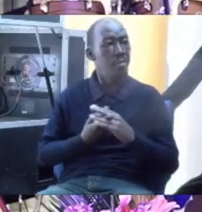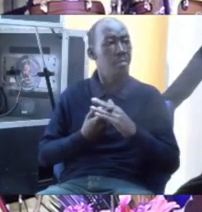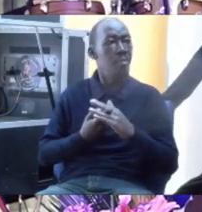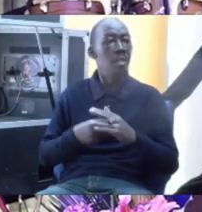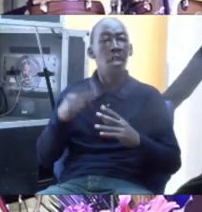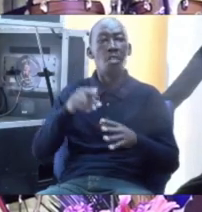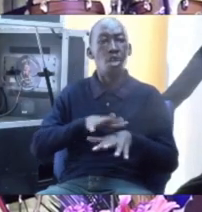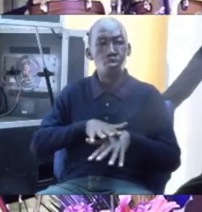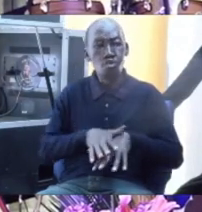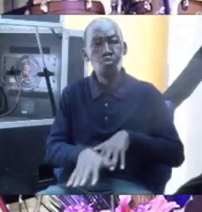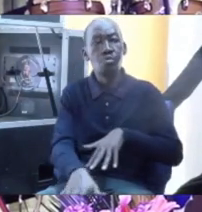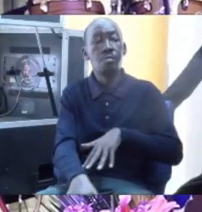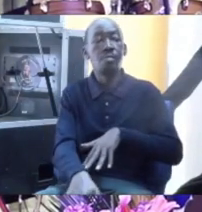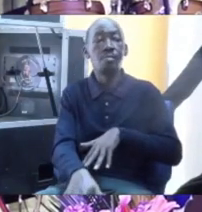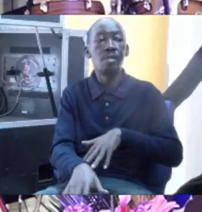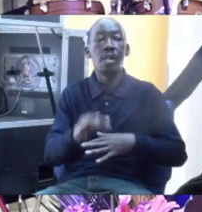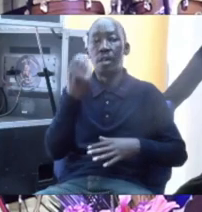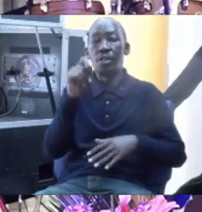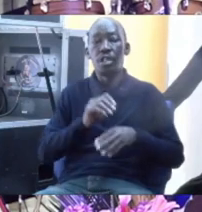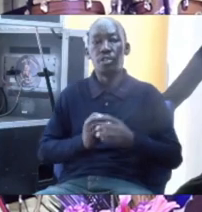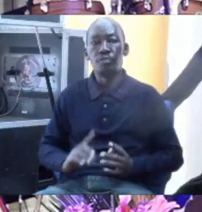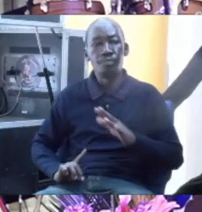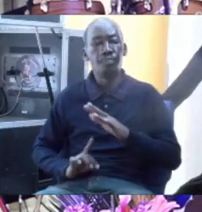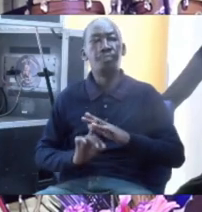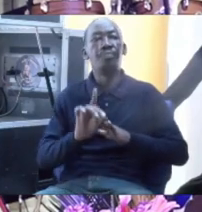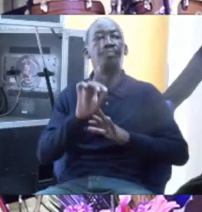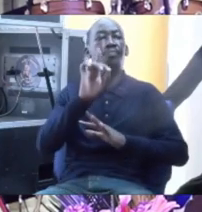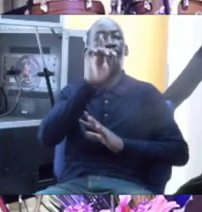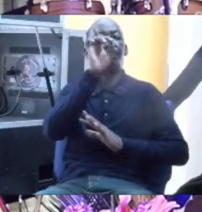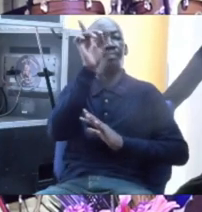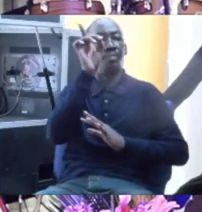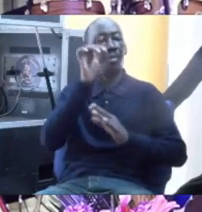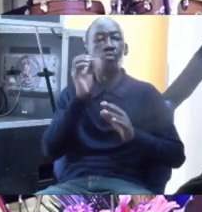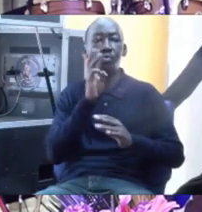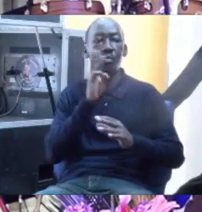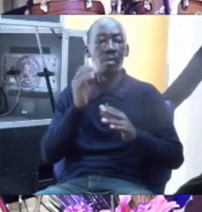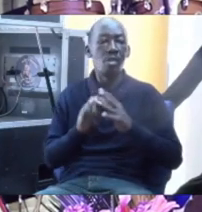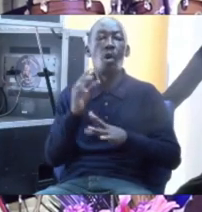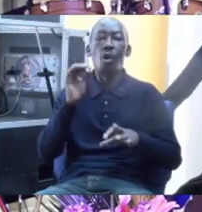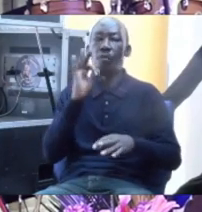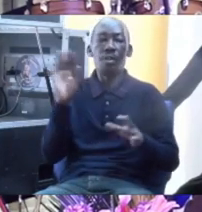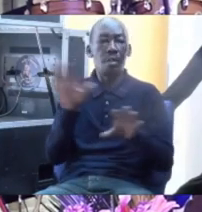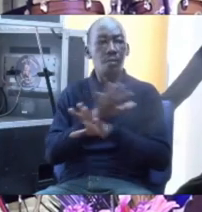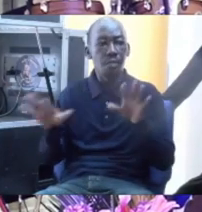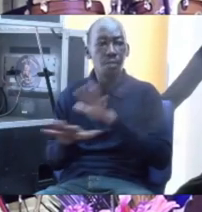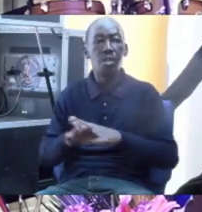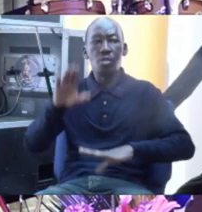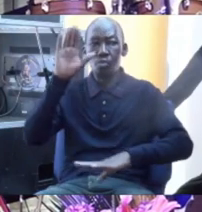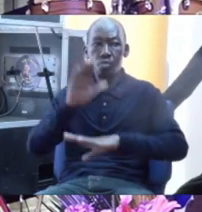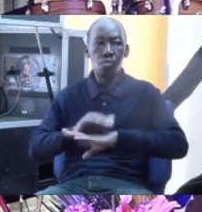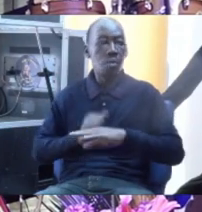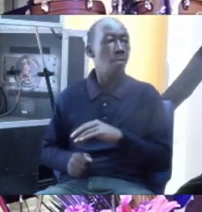root. Mizizi. The spring. Na chemichemi. Everything good.